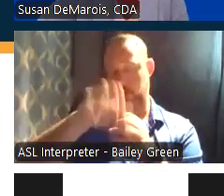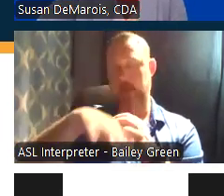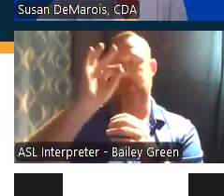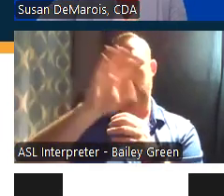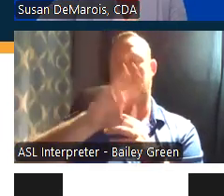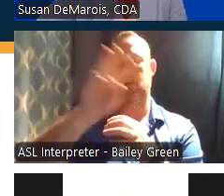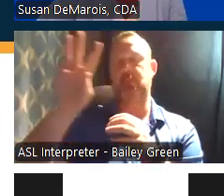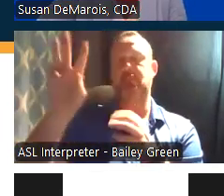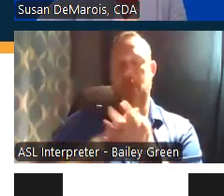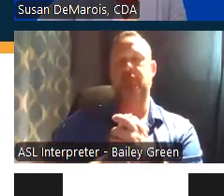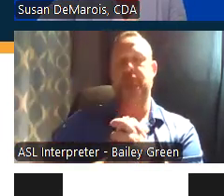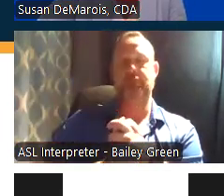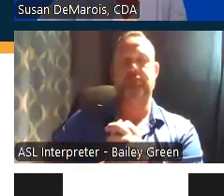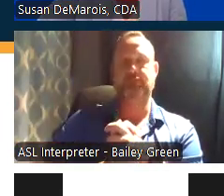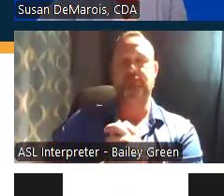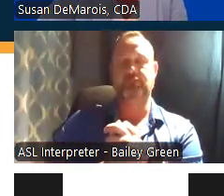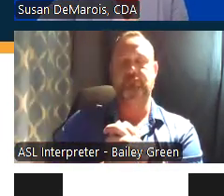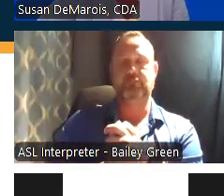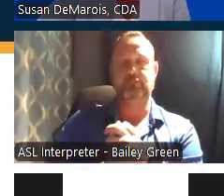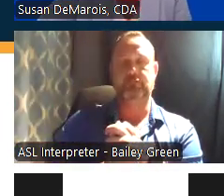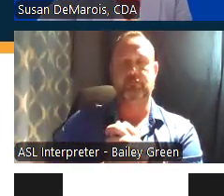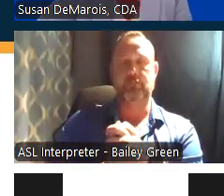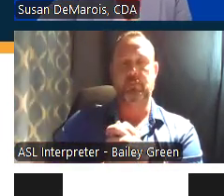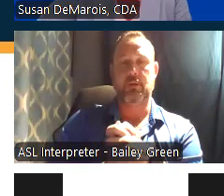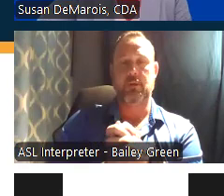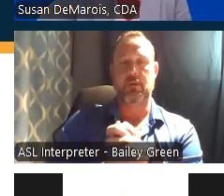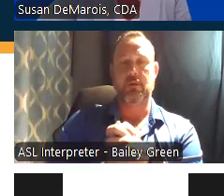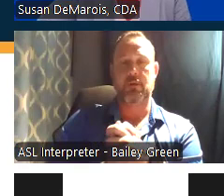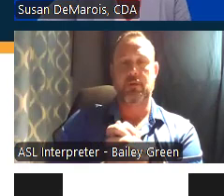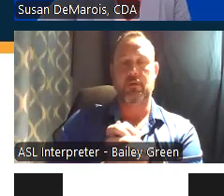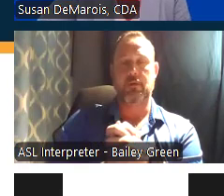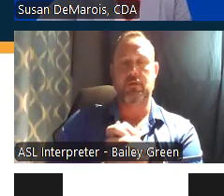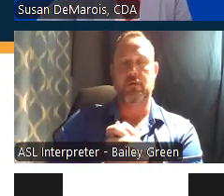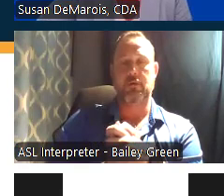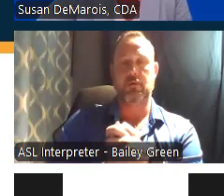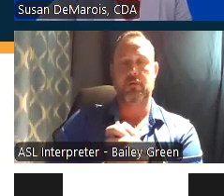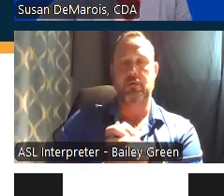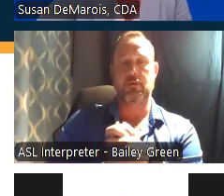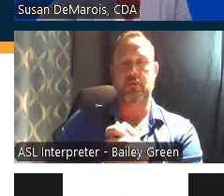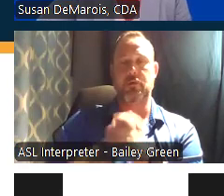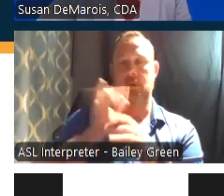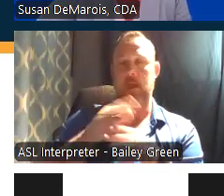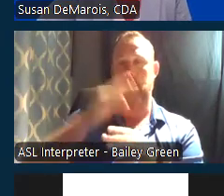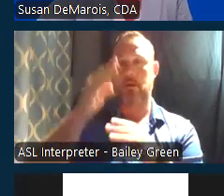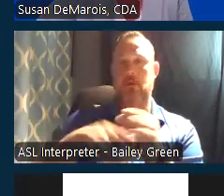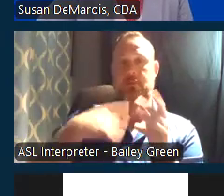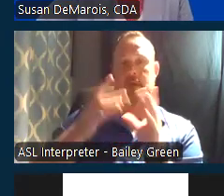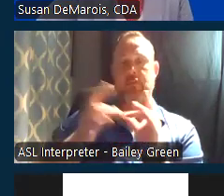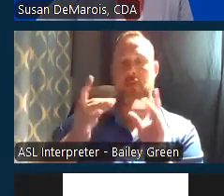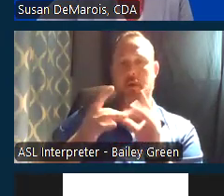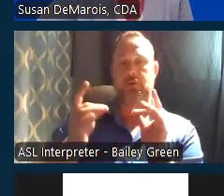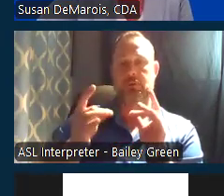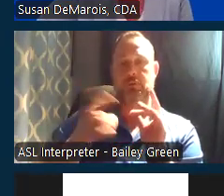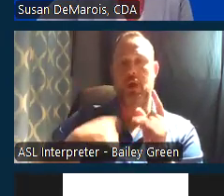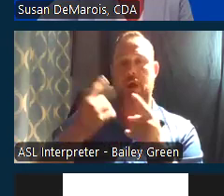all on the agency's website. So that concludes my remarks. I